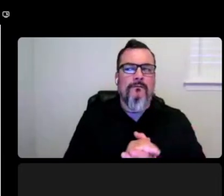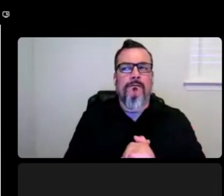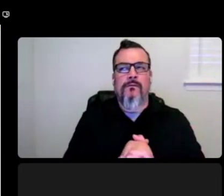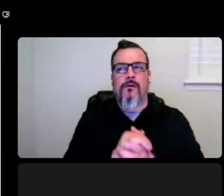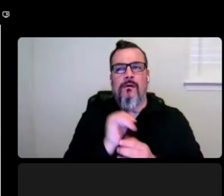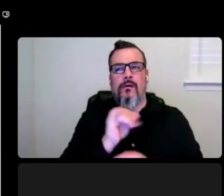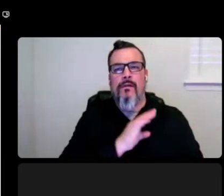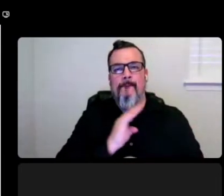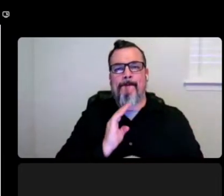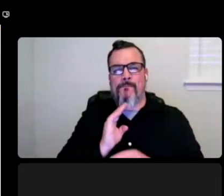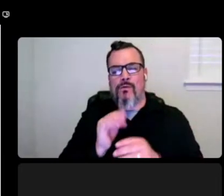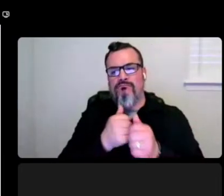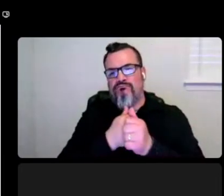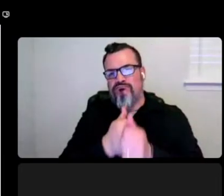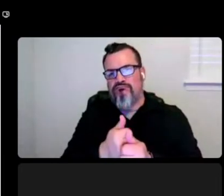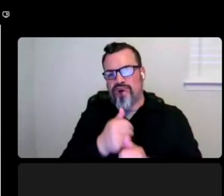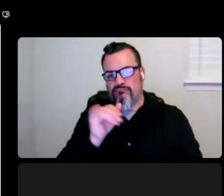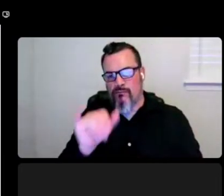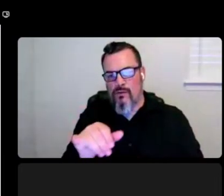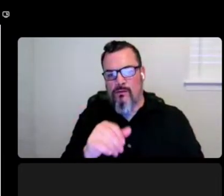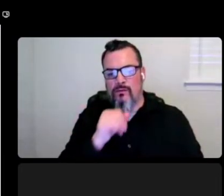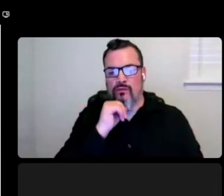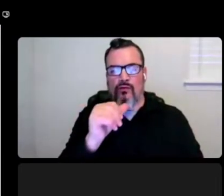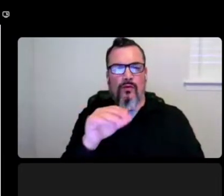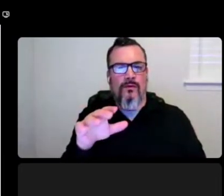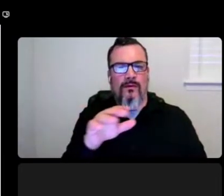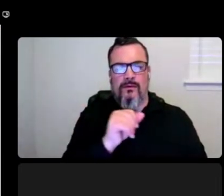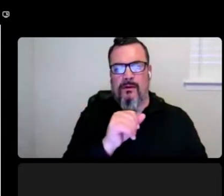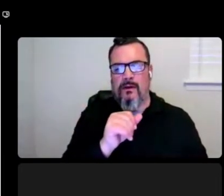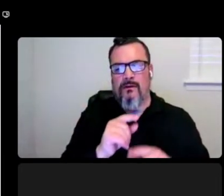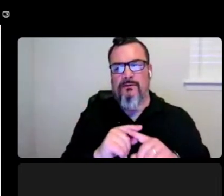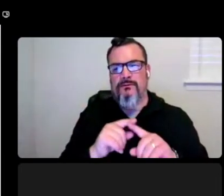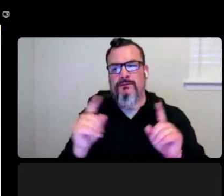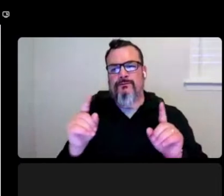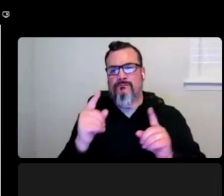board, stick to those. Don't take differences personally.